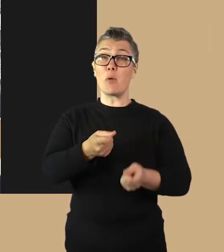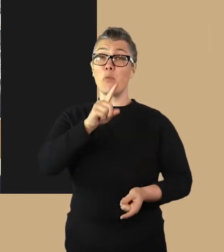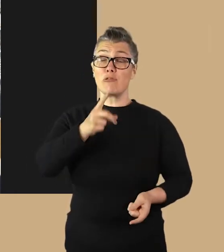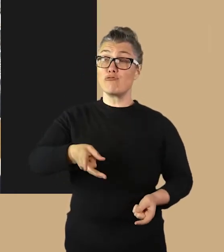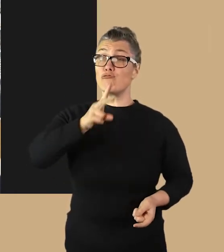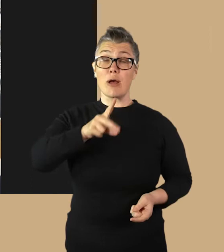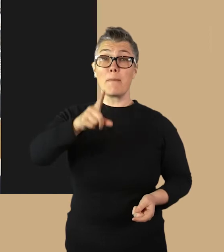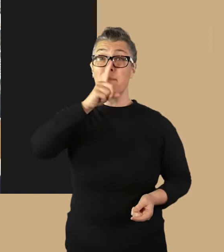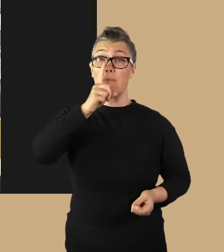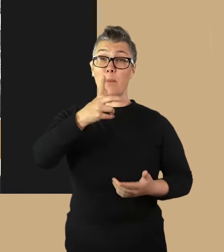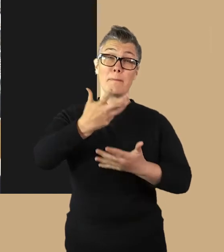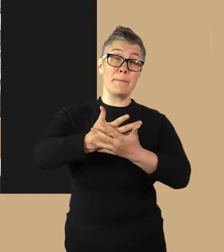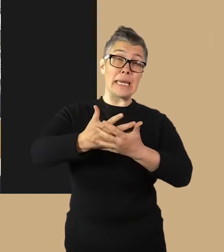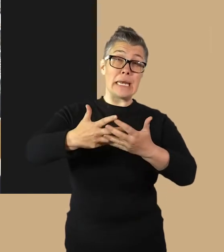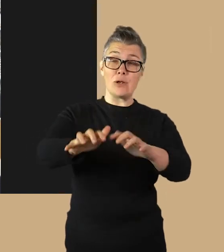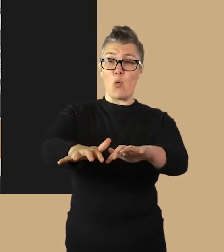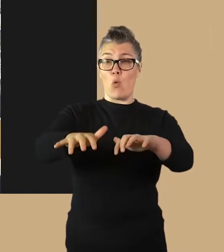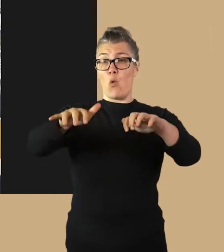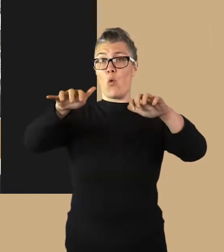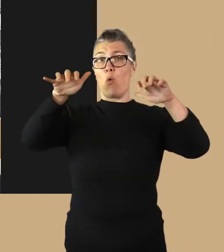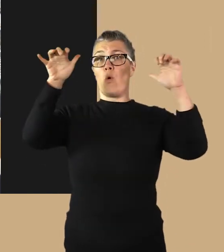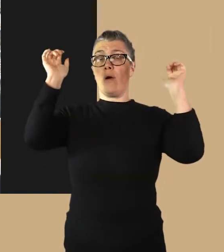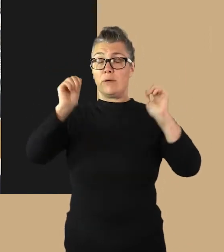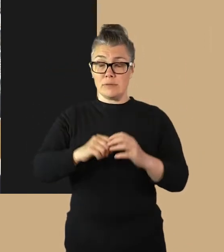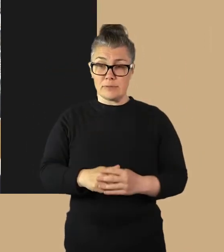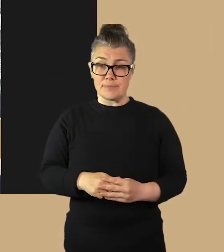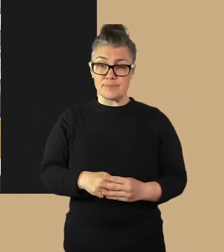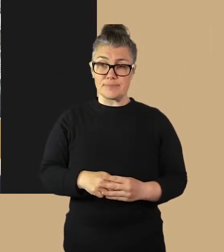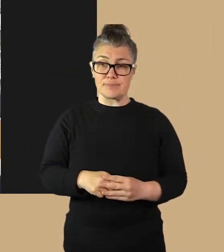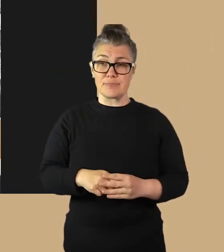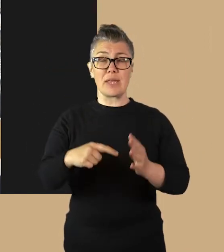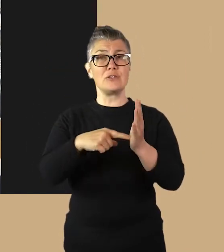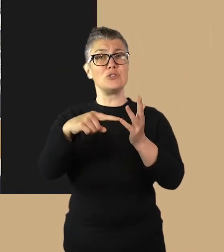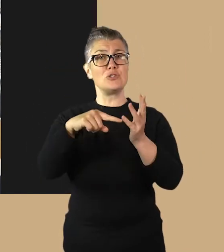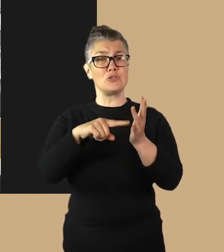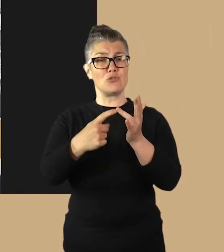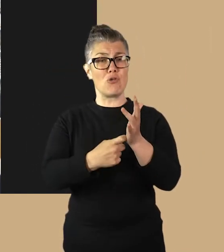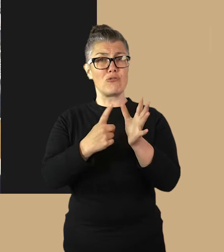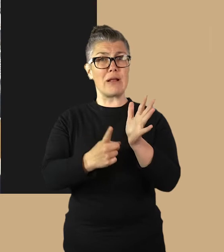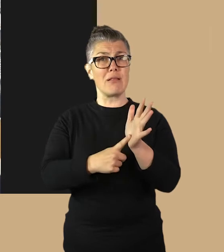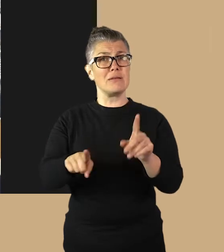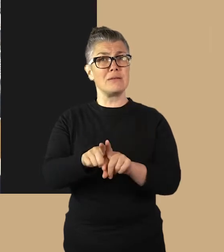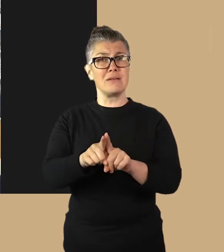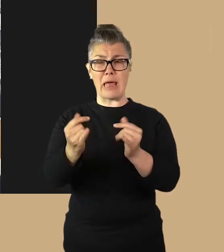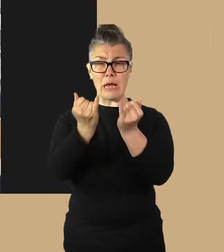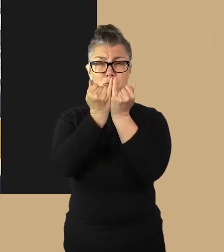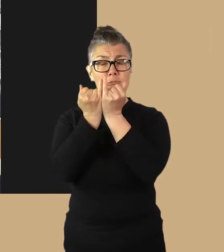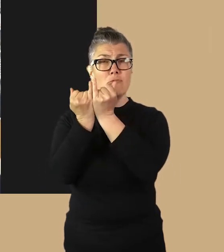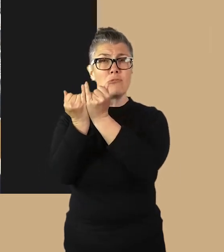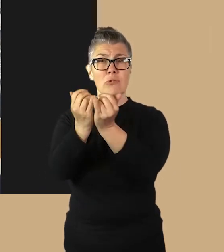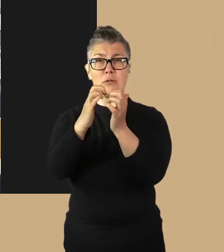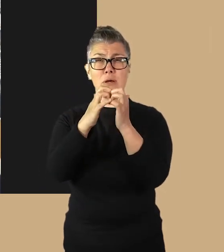sometimes hundreds of people in a giant auditorium. And then the tutorials as well, you know, they were really